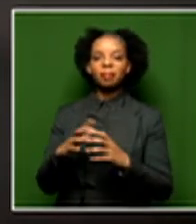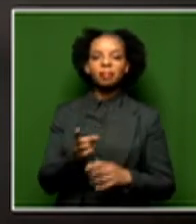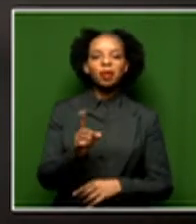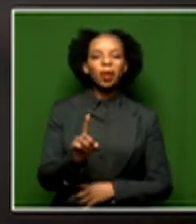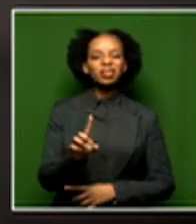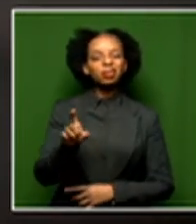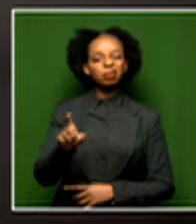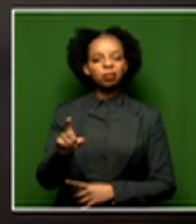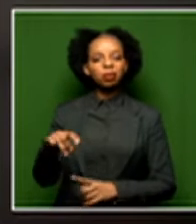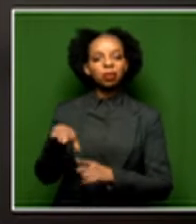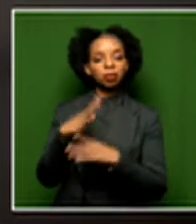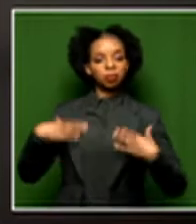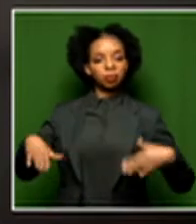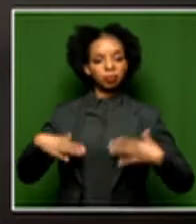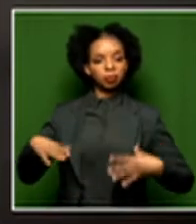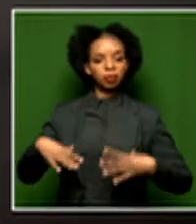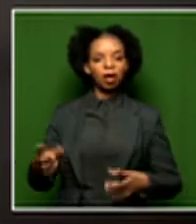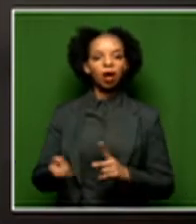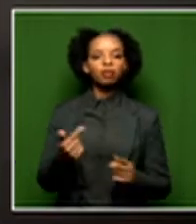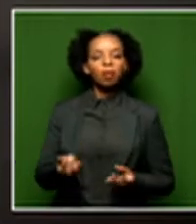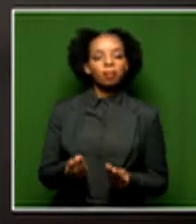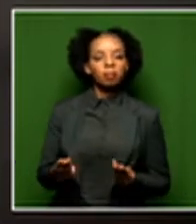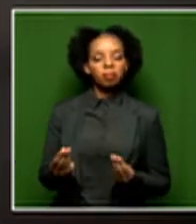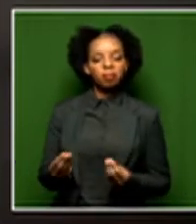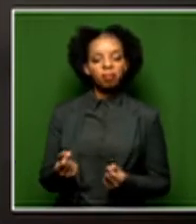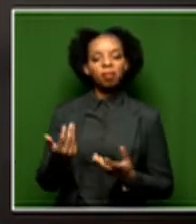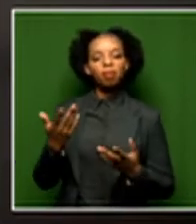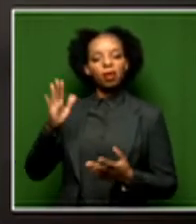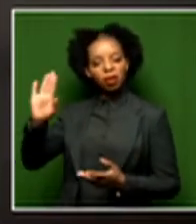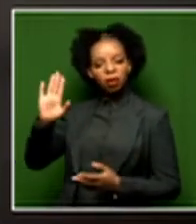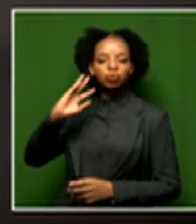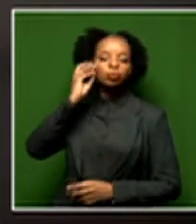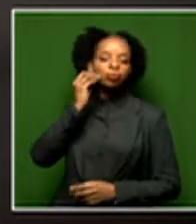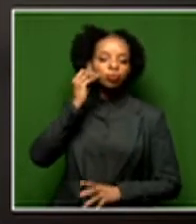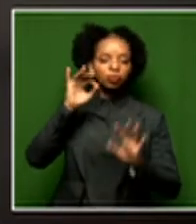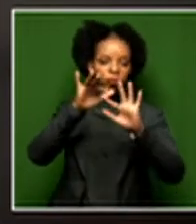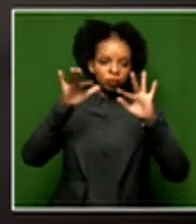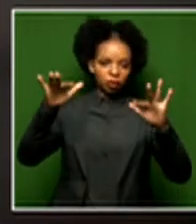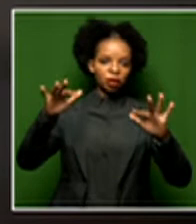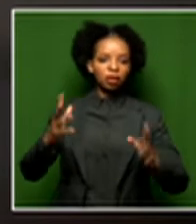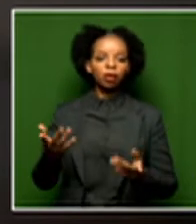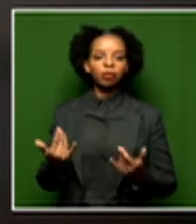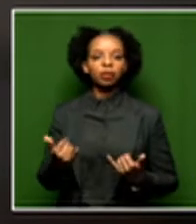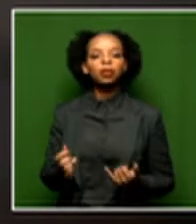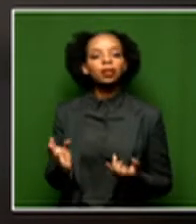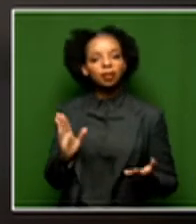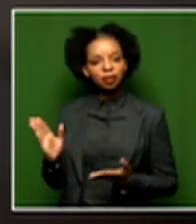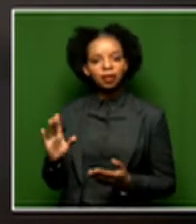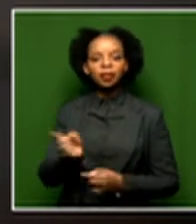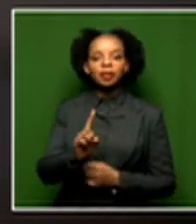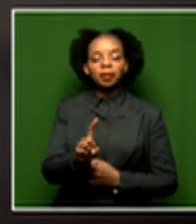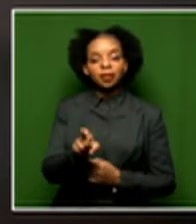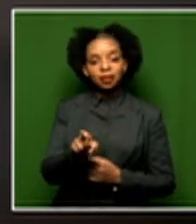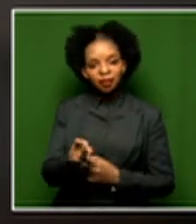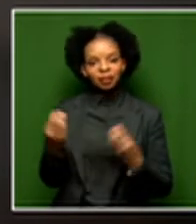fabric of the traditional shawl, which celebrates Sotho people. The brand represents hope with the catchy and functional tagline, "Hang in